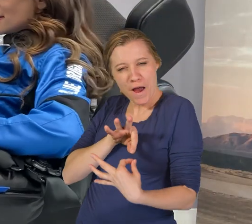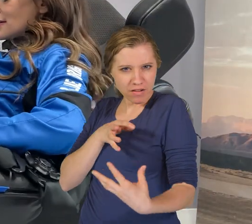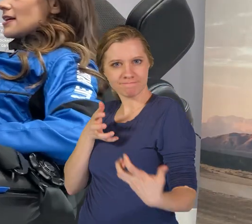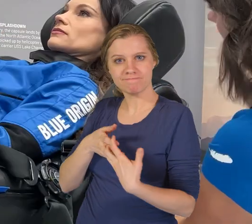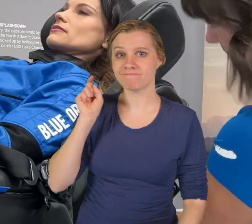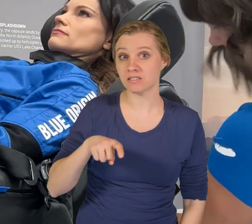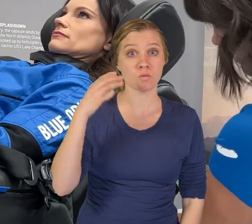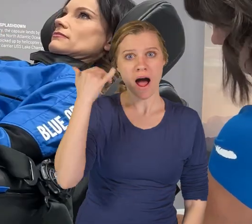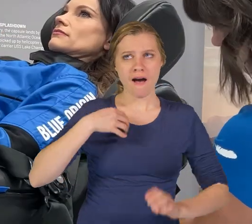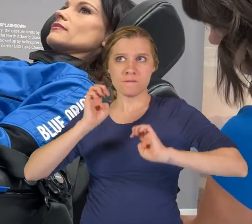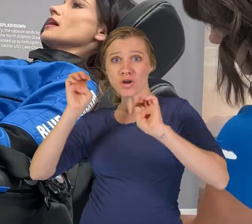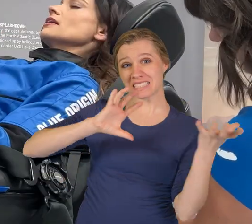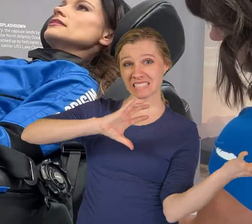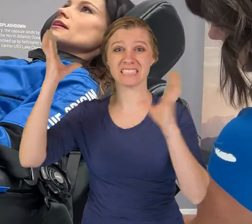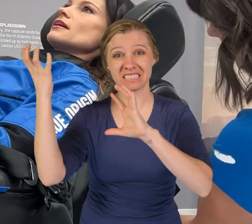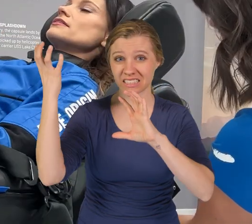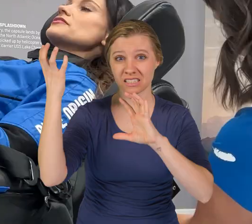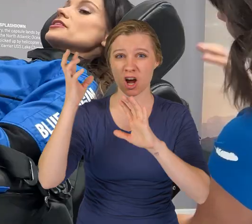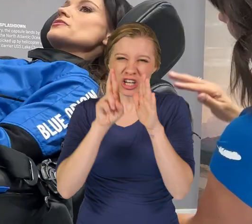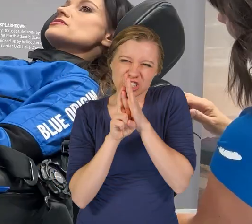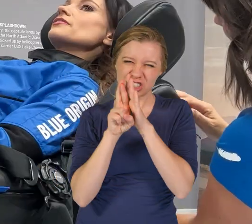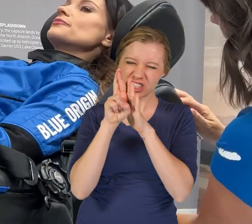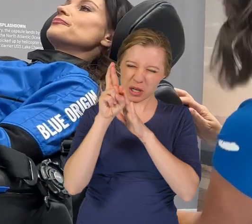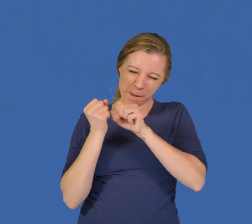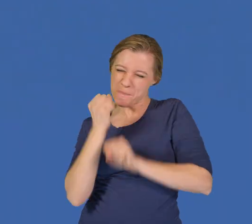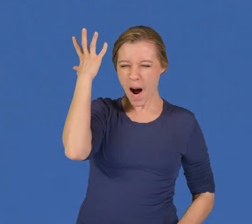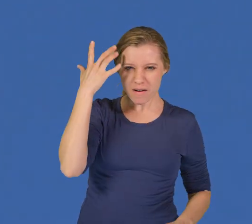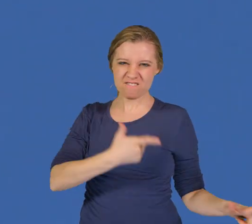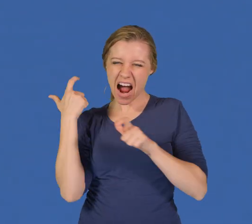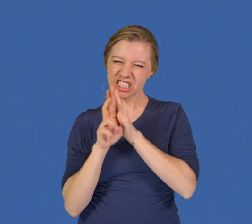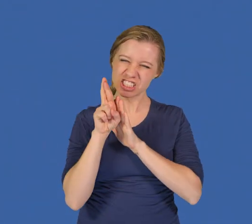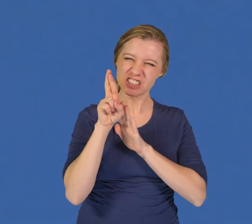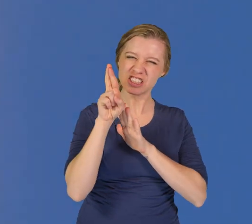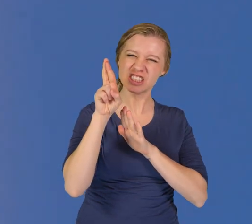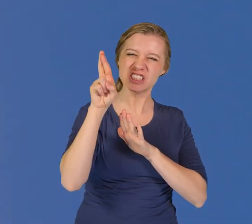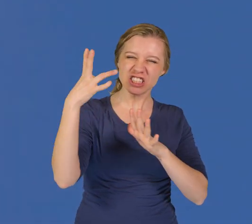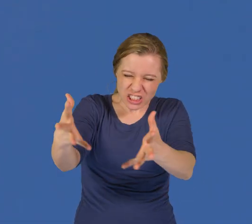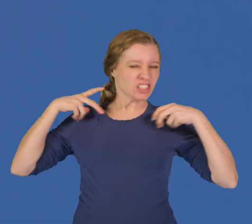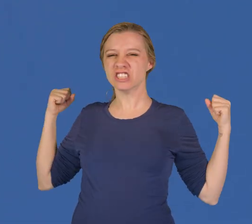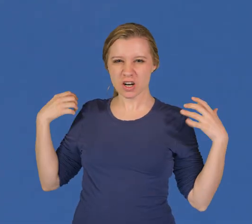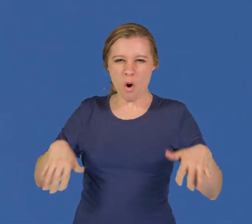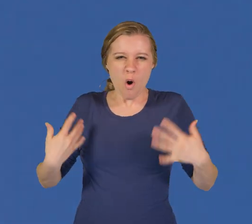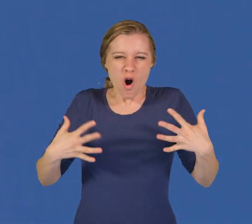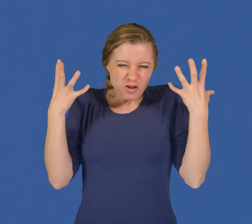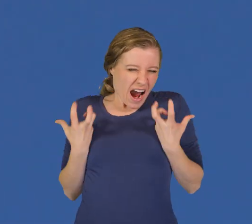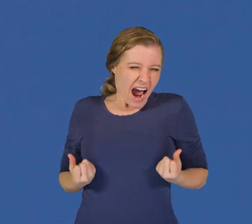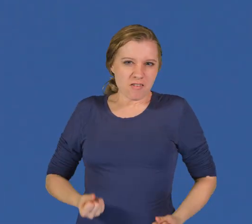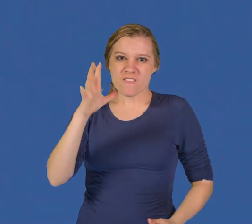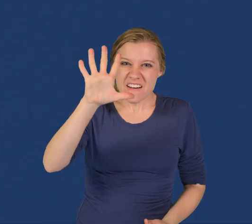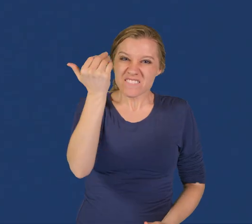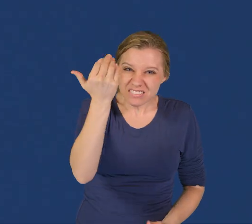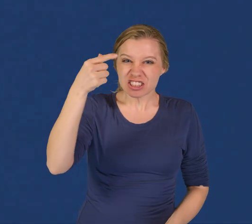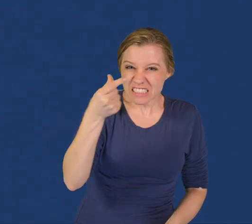These must fit perfectly because in an emergency scenario, the capsule can be ejected away from the rocket so quickly